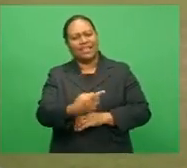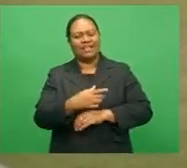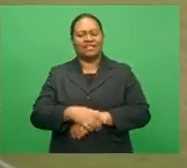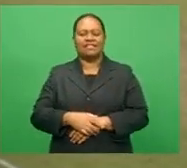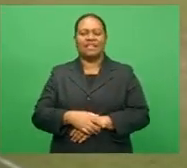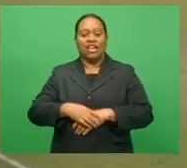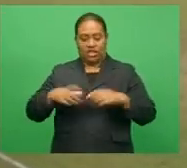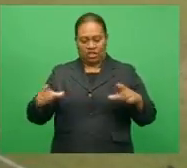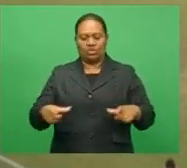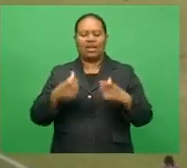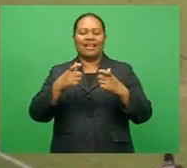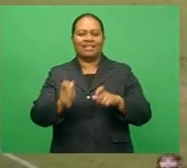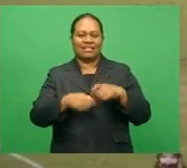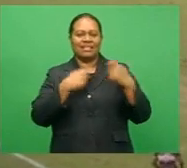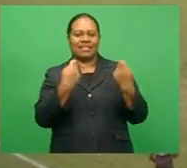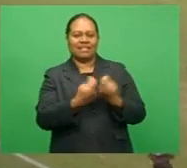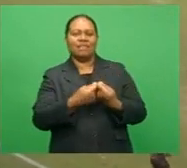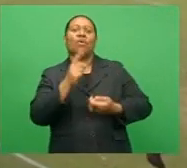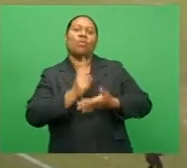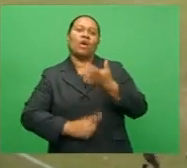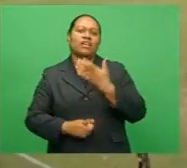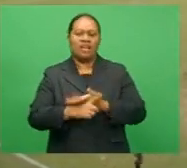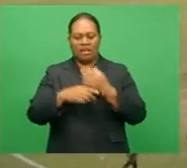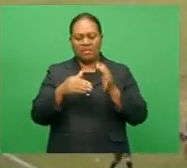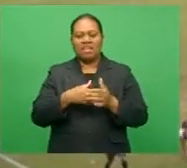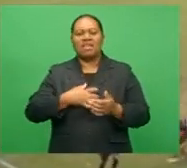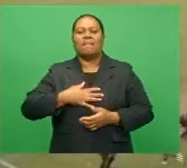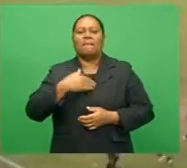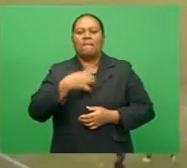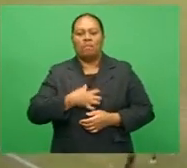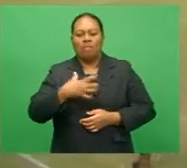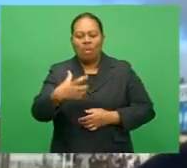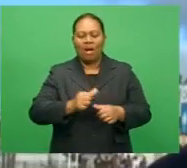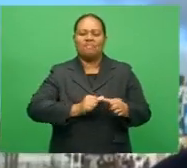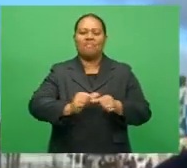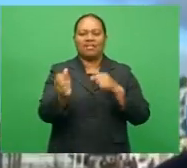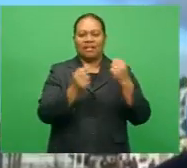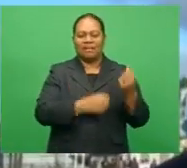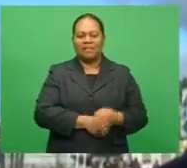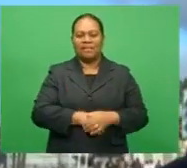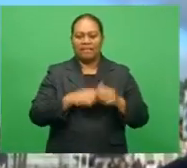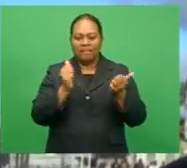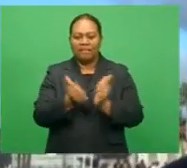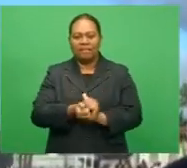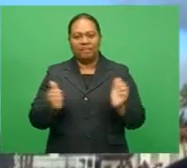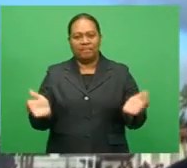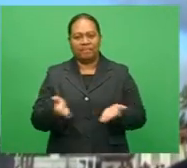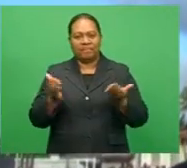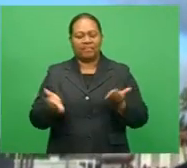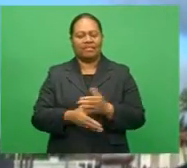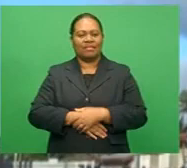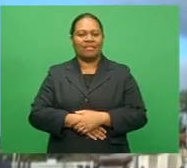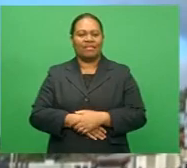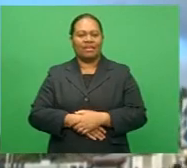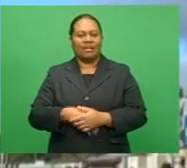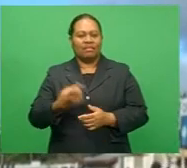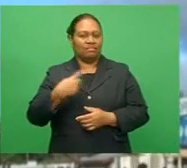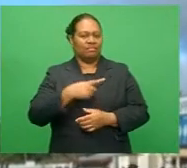he challenged the team and they were able to deliver the much-needed results. It's been a while for us to play in the